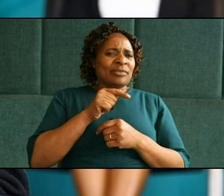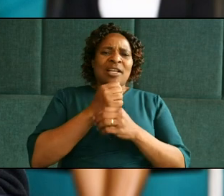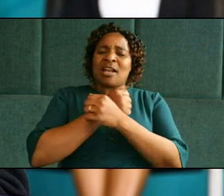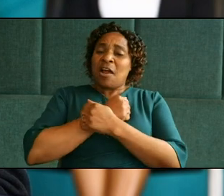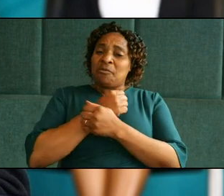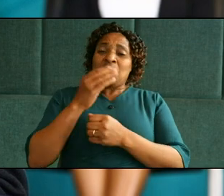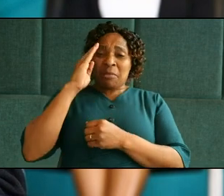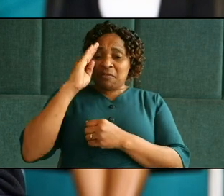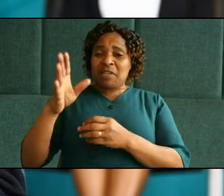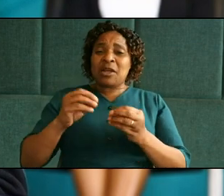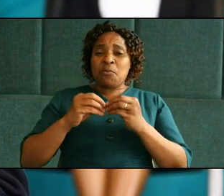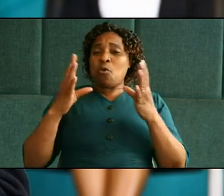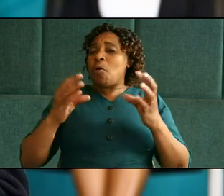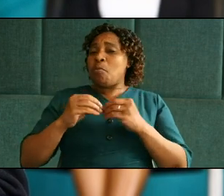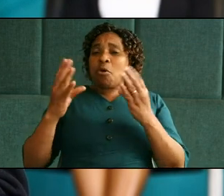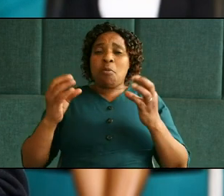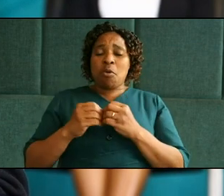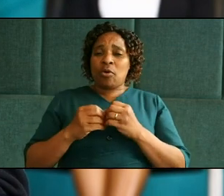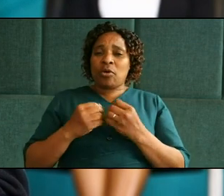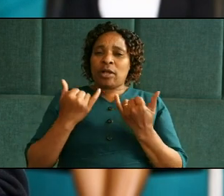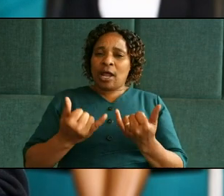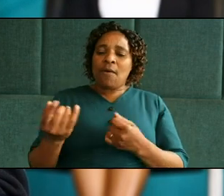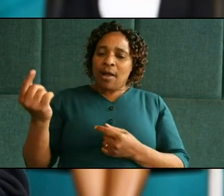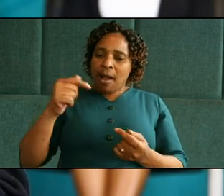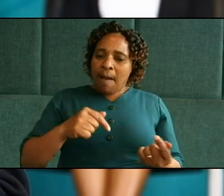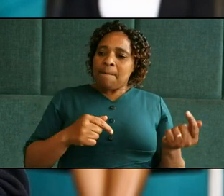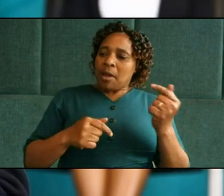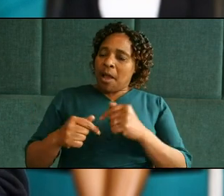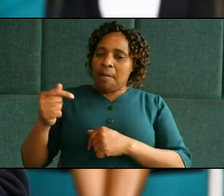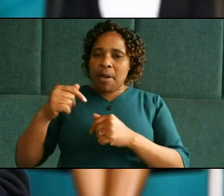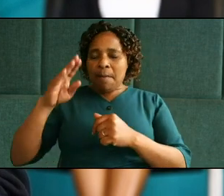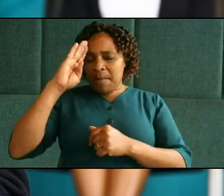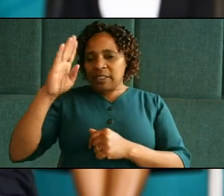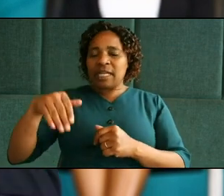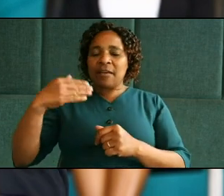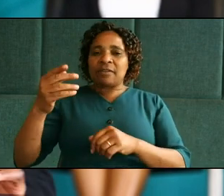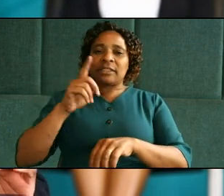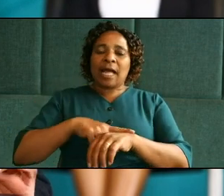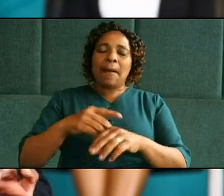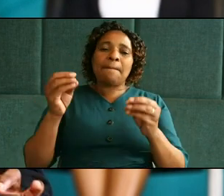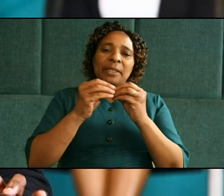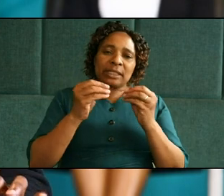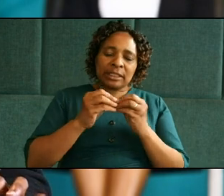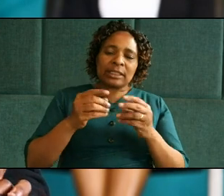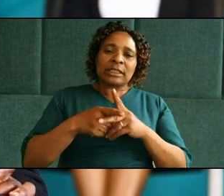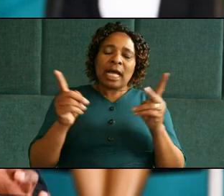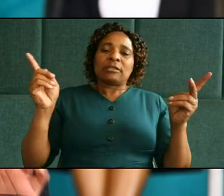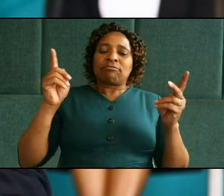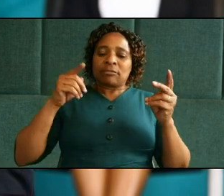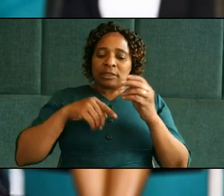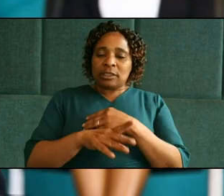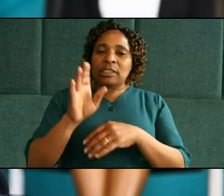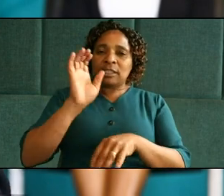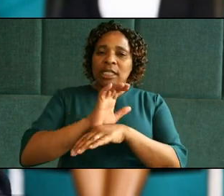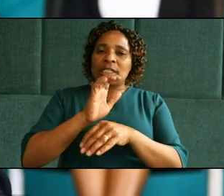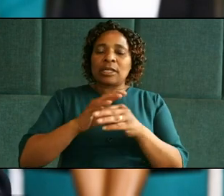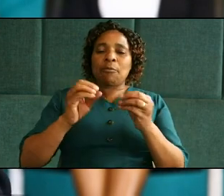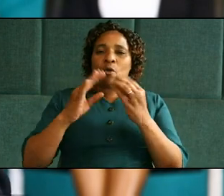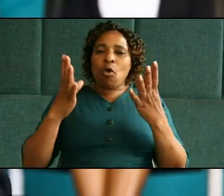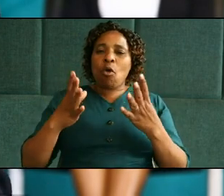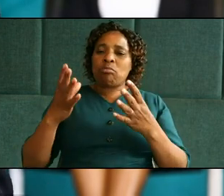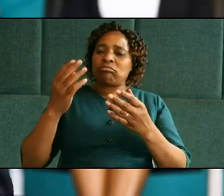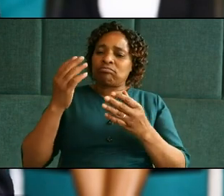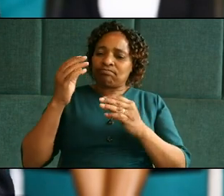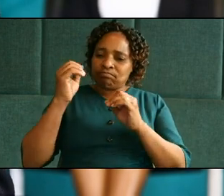and more. And as a result, she began to come for pathfinders. Every time there was a meeting, she began to go to church more. They began holding